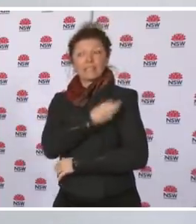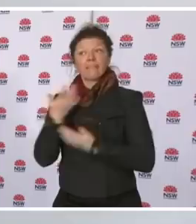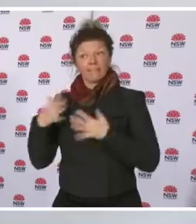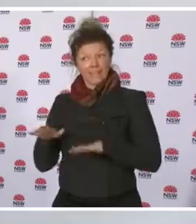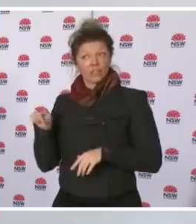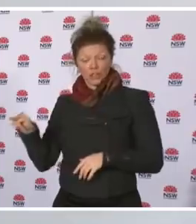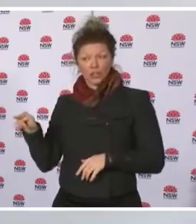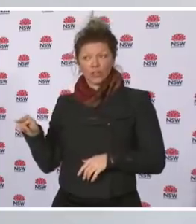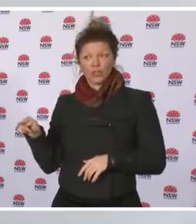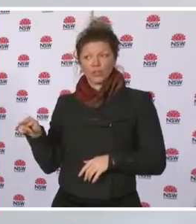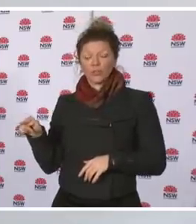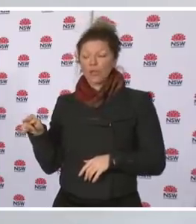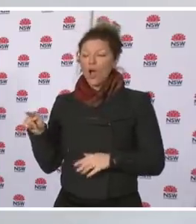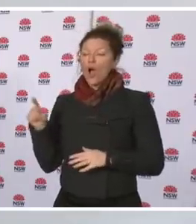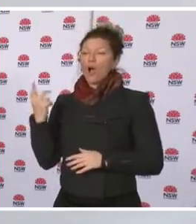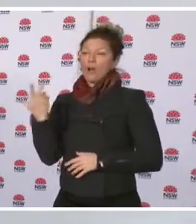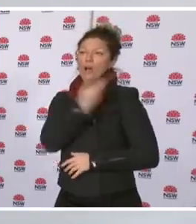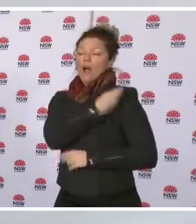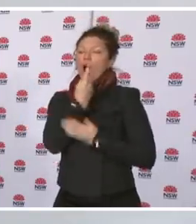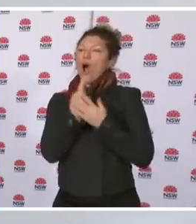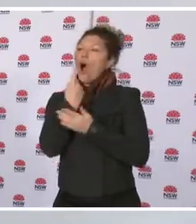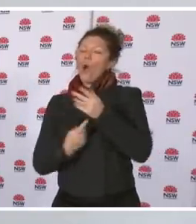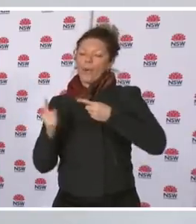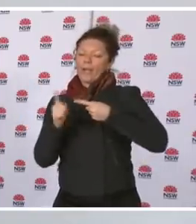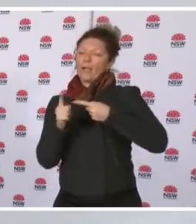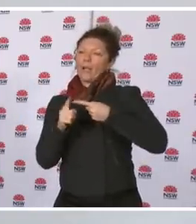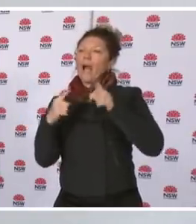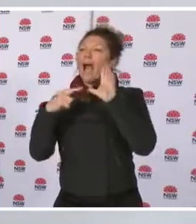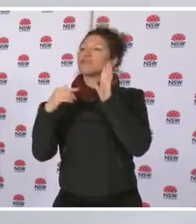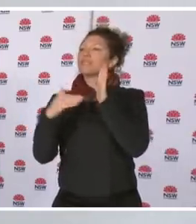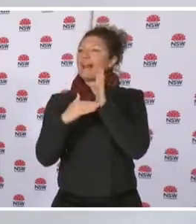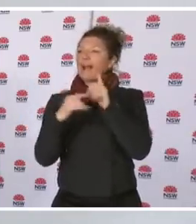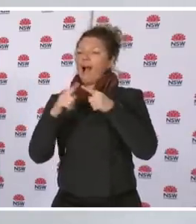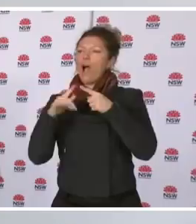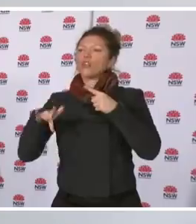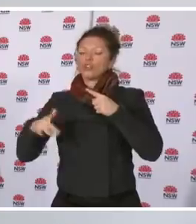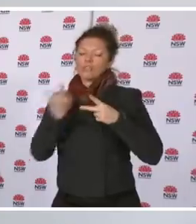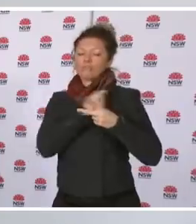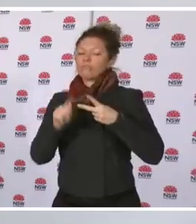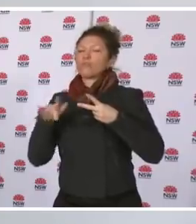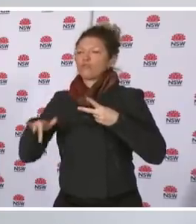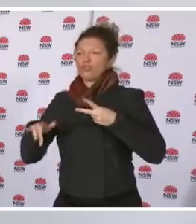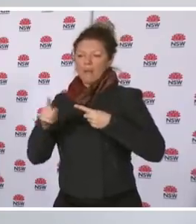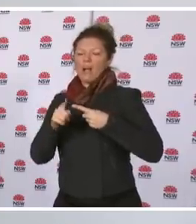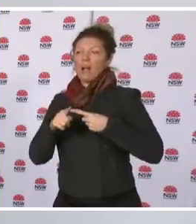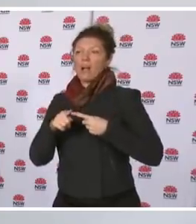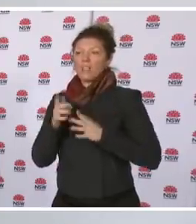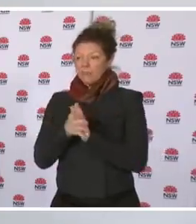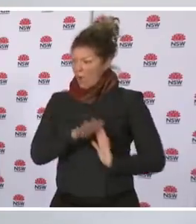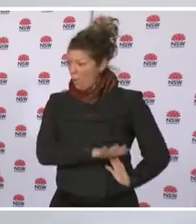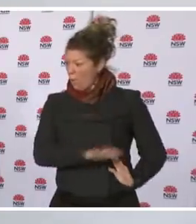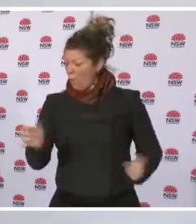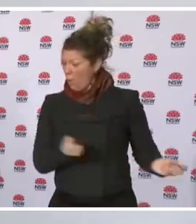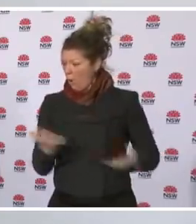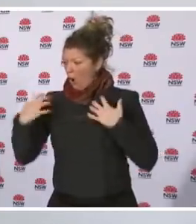had a dose of AstraZeneca vaccine. Again, vaccination is critical. Can I